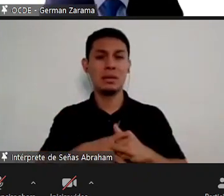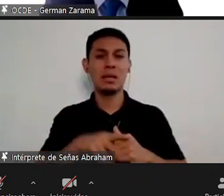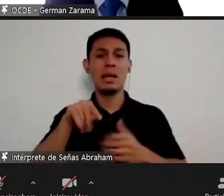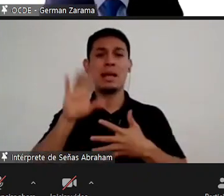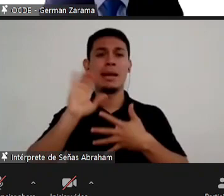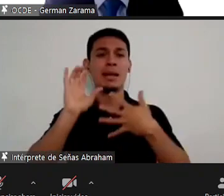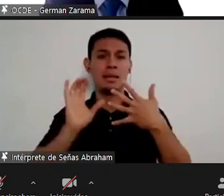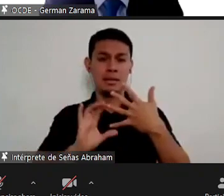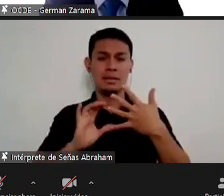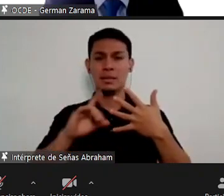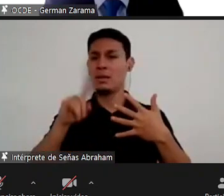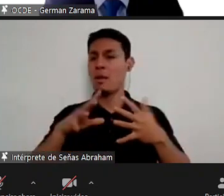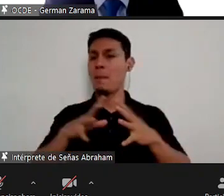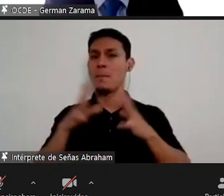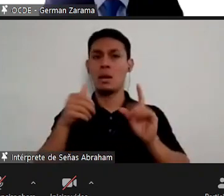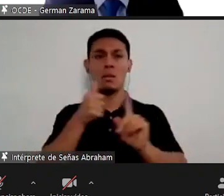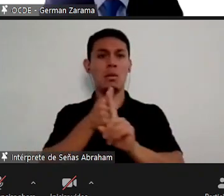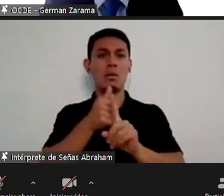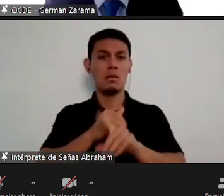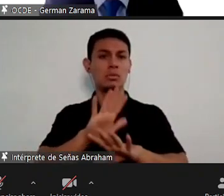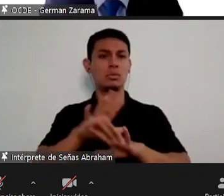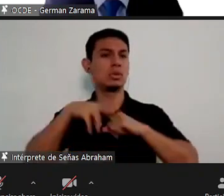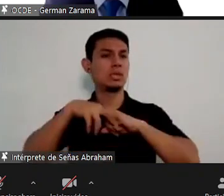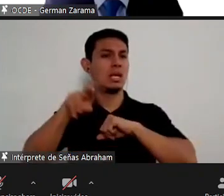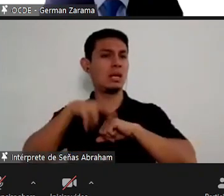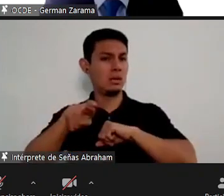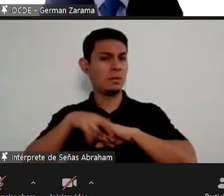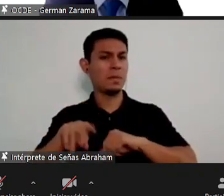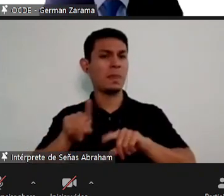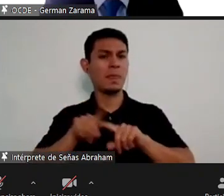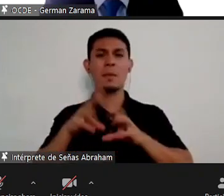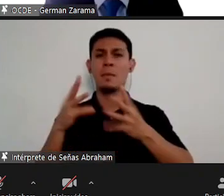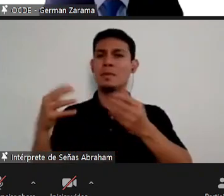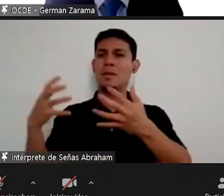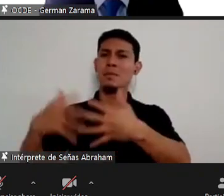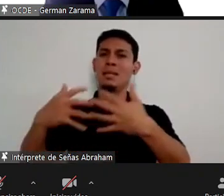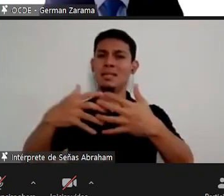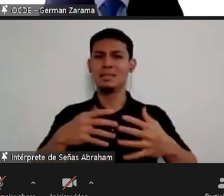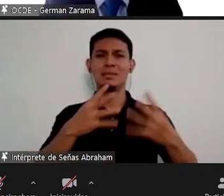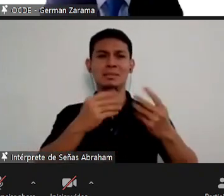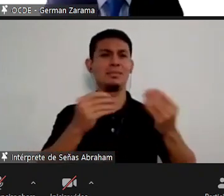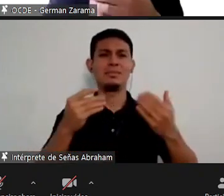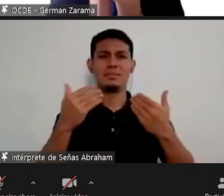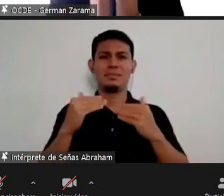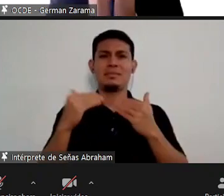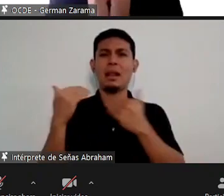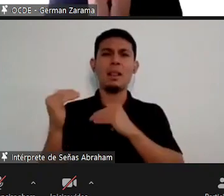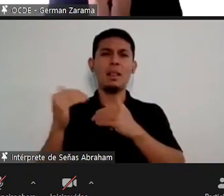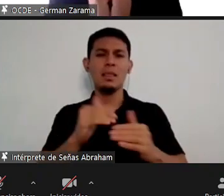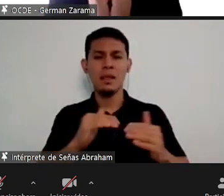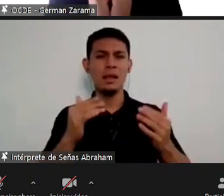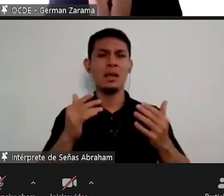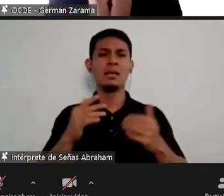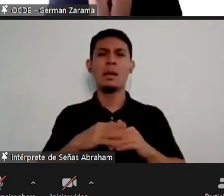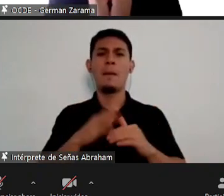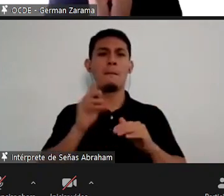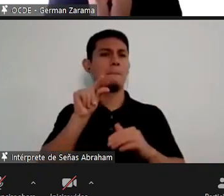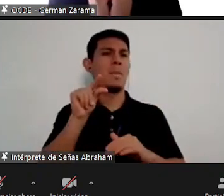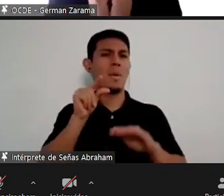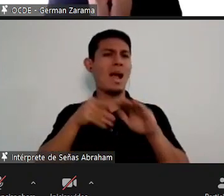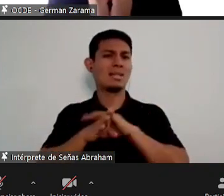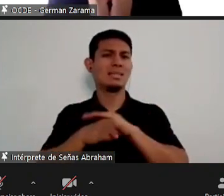region in the emerging world because of the pandemic and because that's because of the characteristics that happen in our country structural gaps the